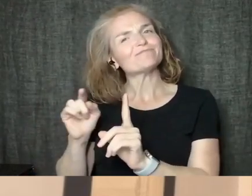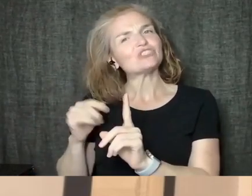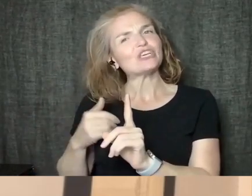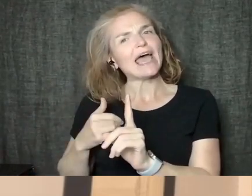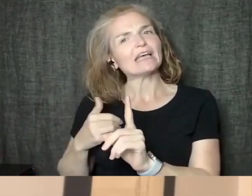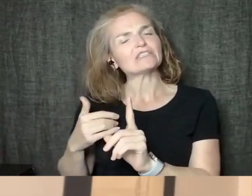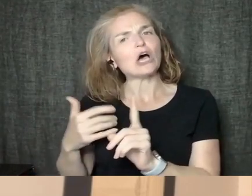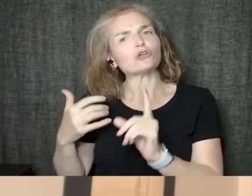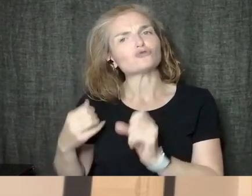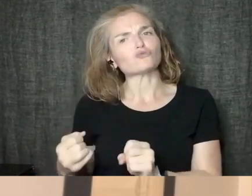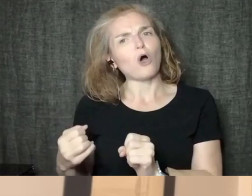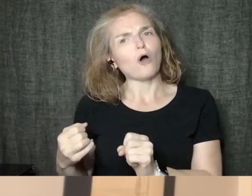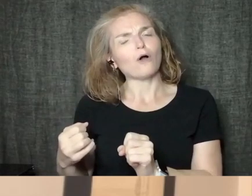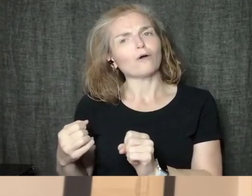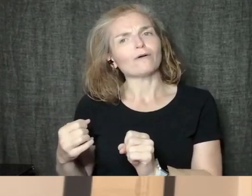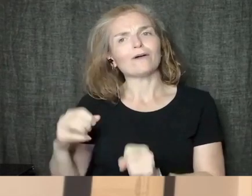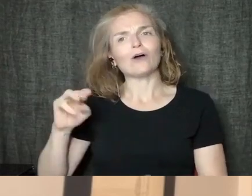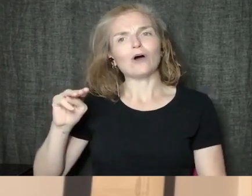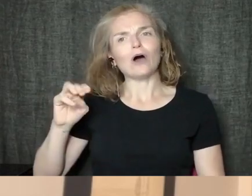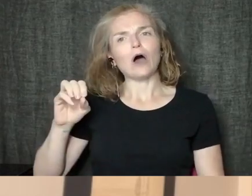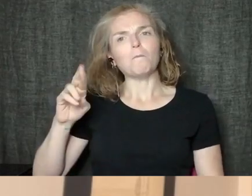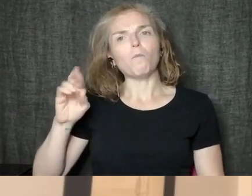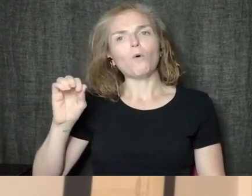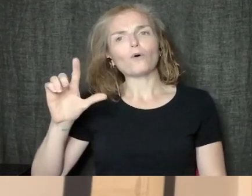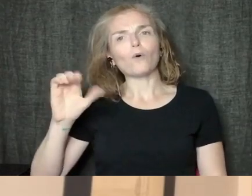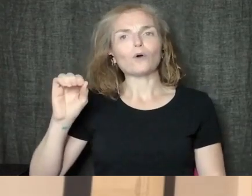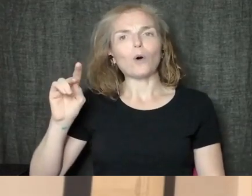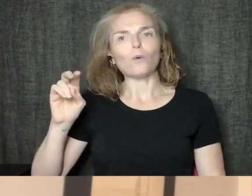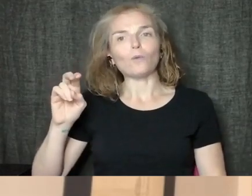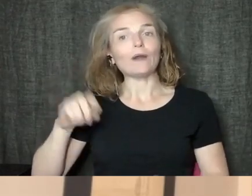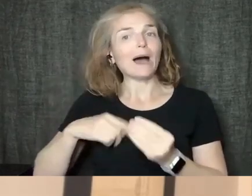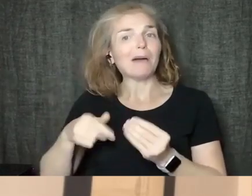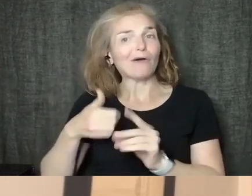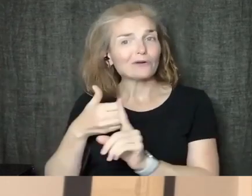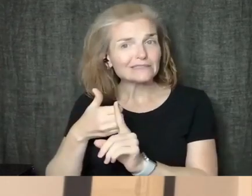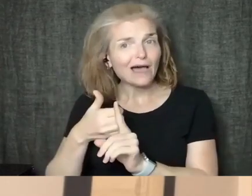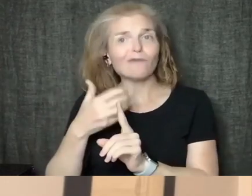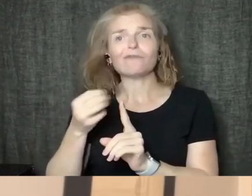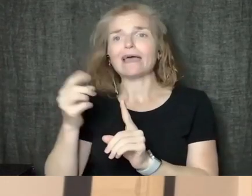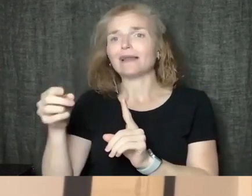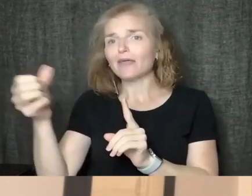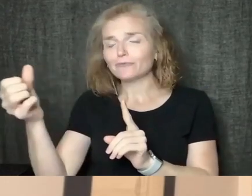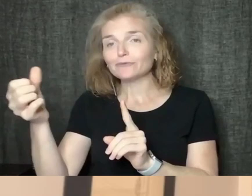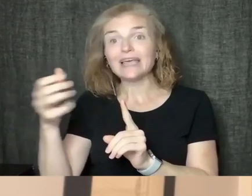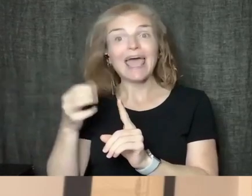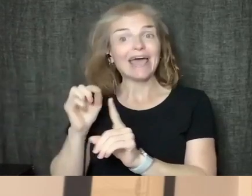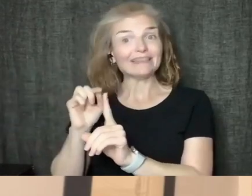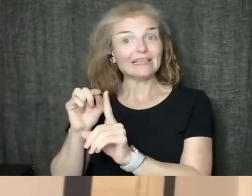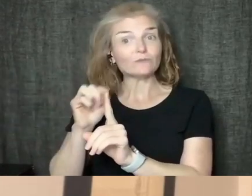moral code about behavior herself and others, and that she